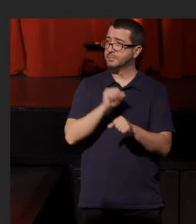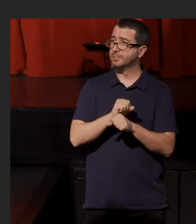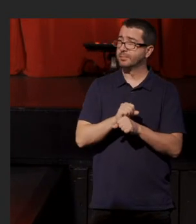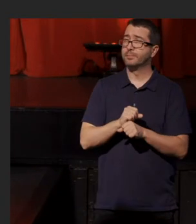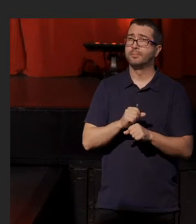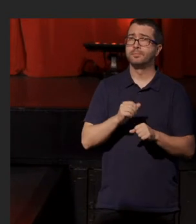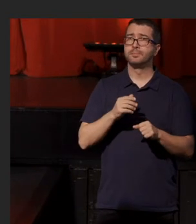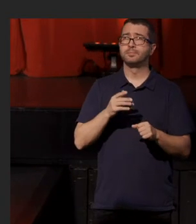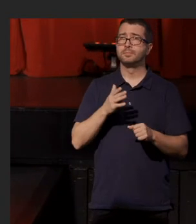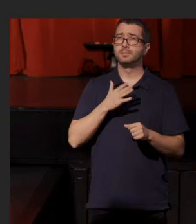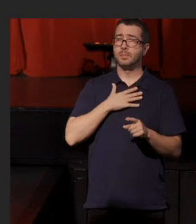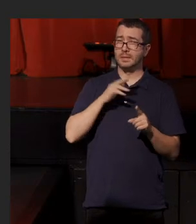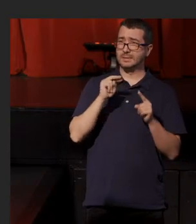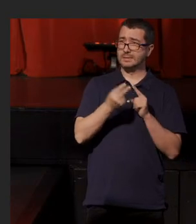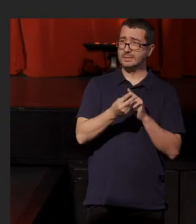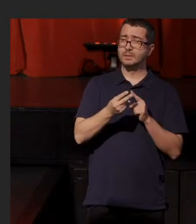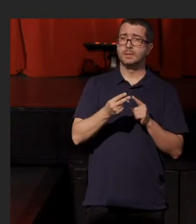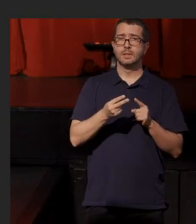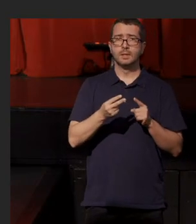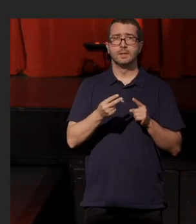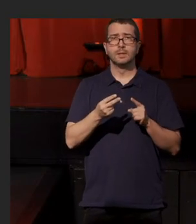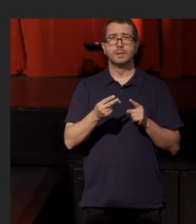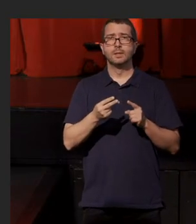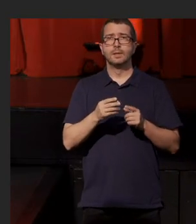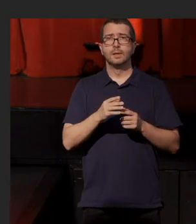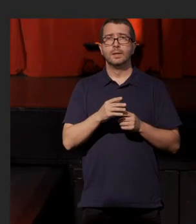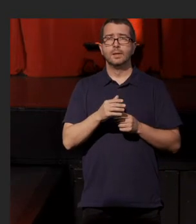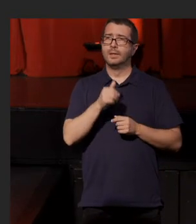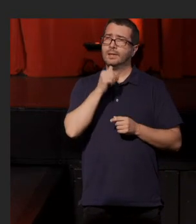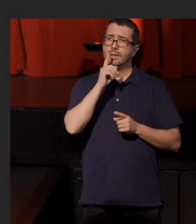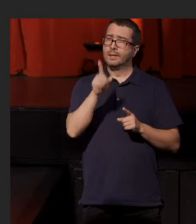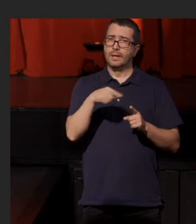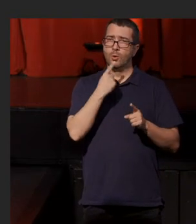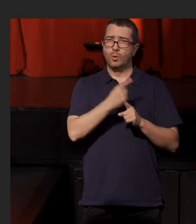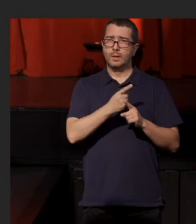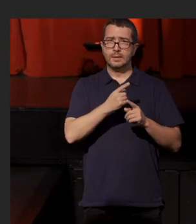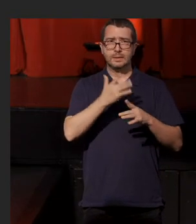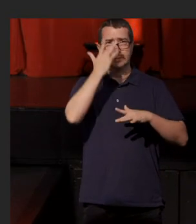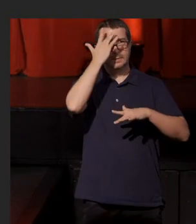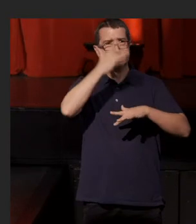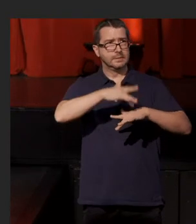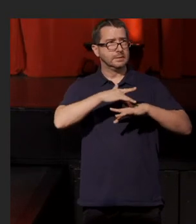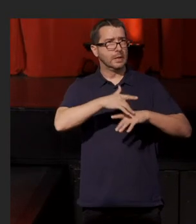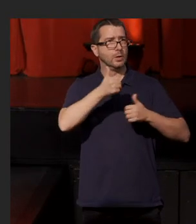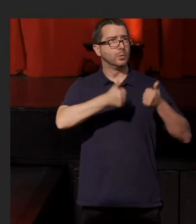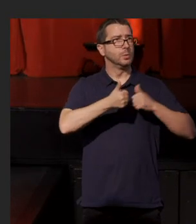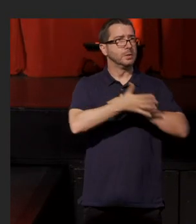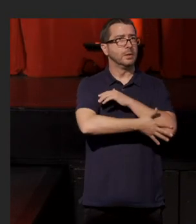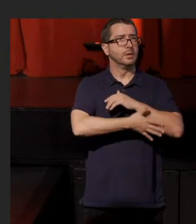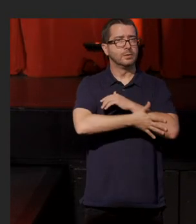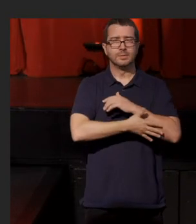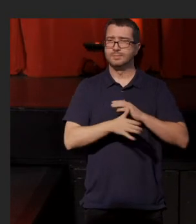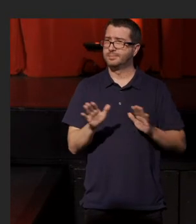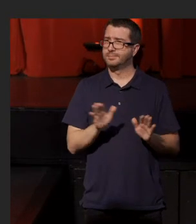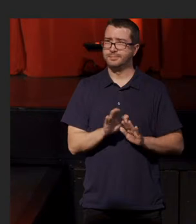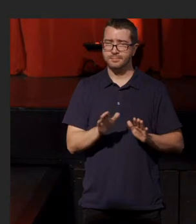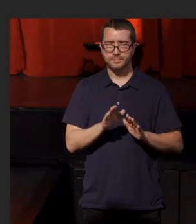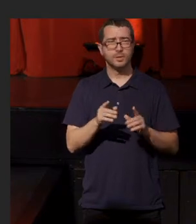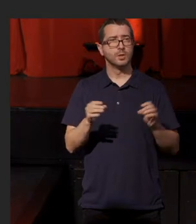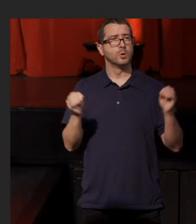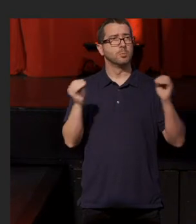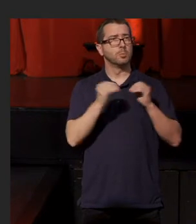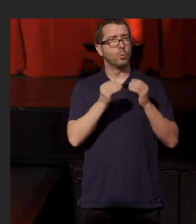worry about far deeper problems in a handful of states. And in fact, thinking about the problems in a kind